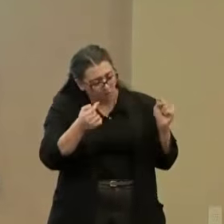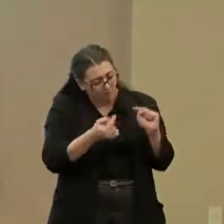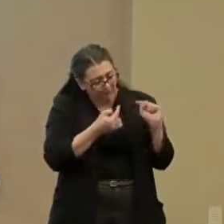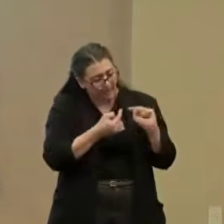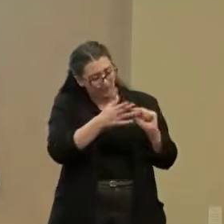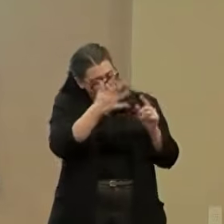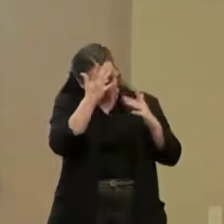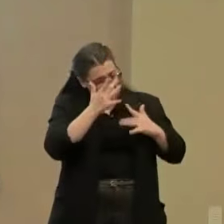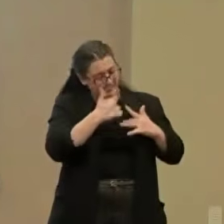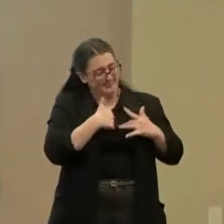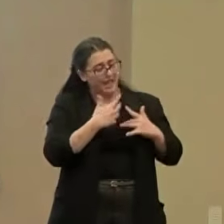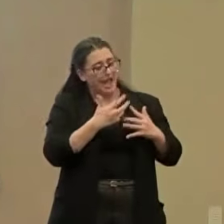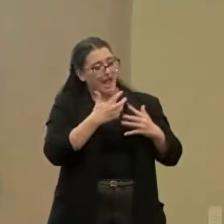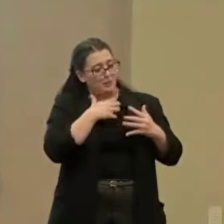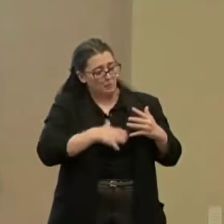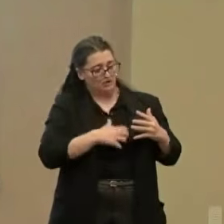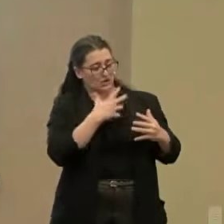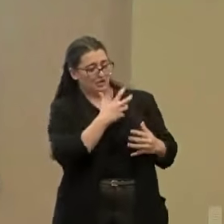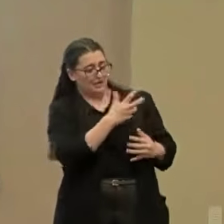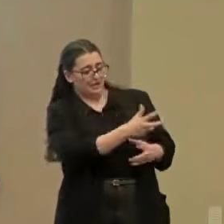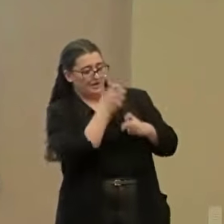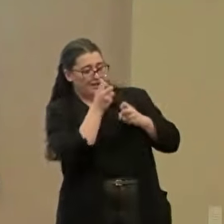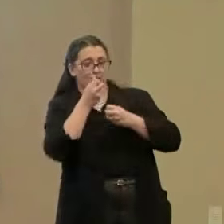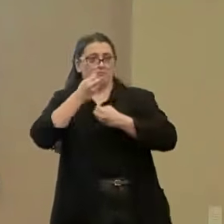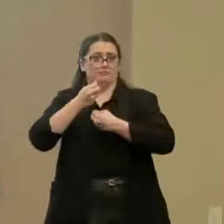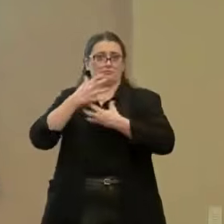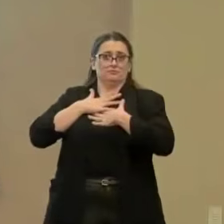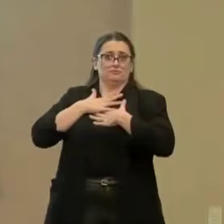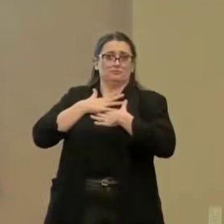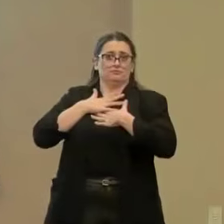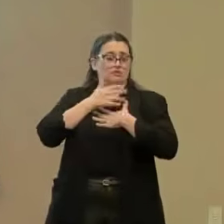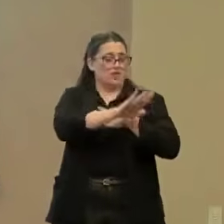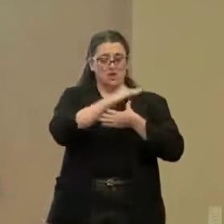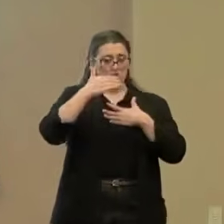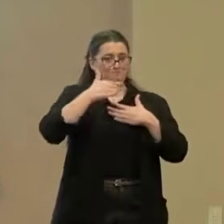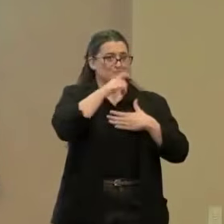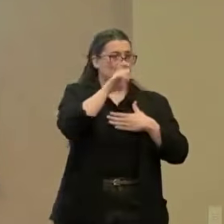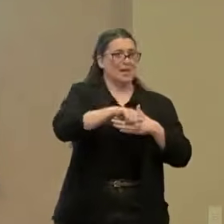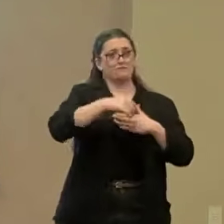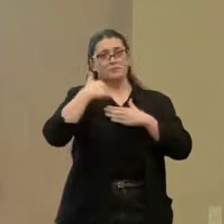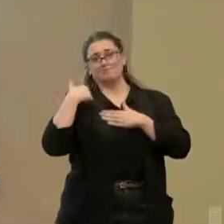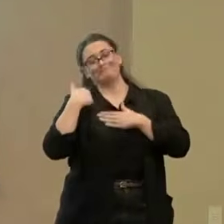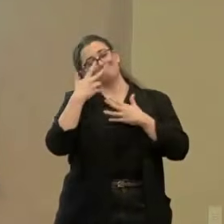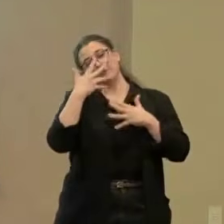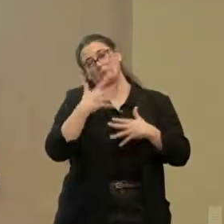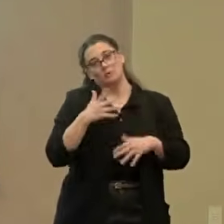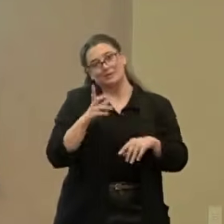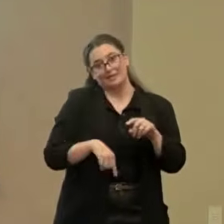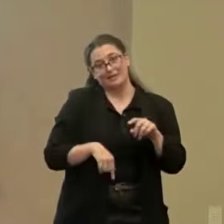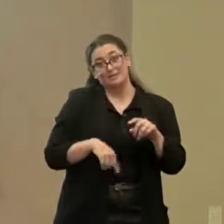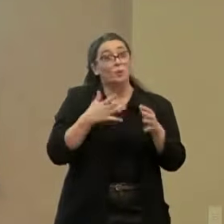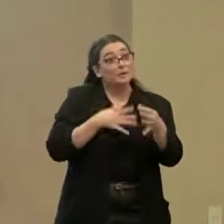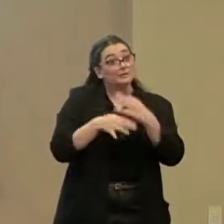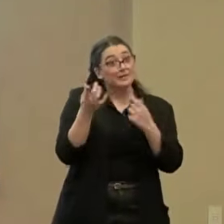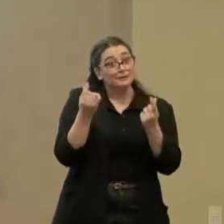my disease from me and put that on her back and just let that weight off of me. Unfortunately, she could not. What she could do was